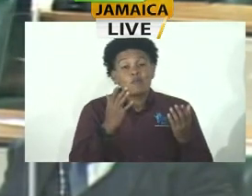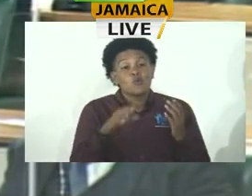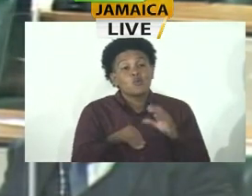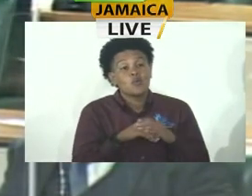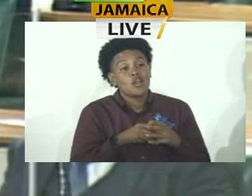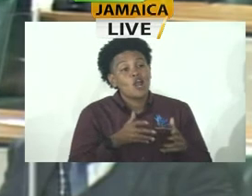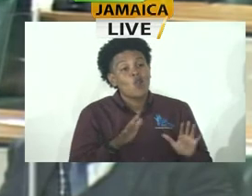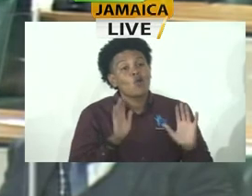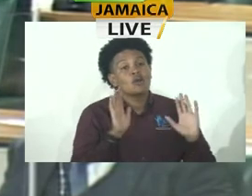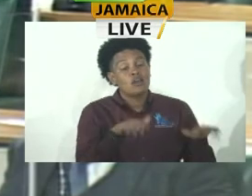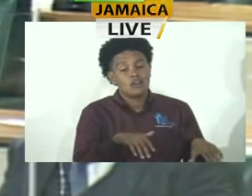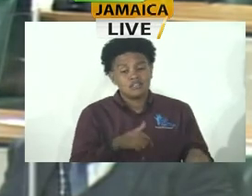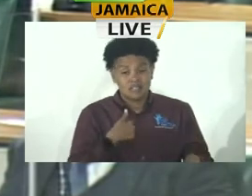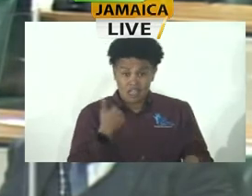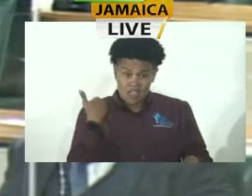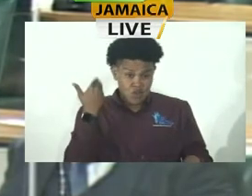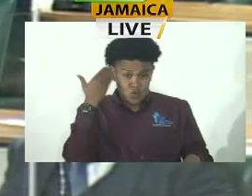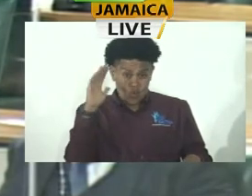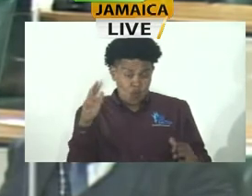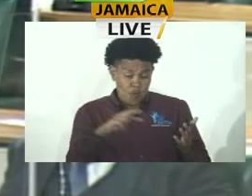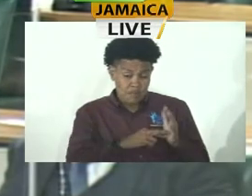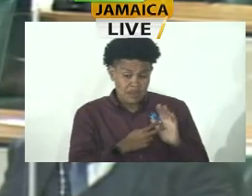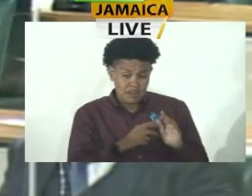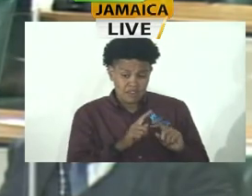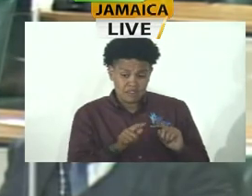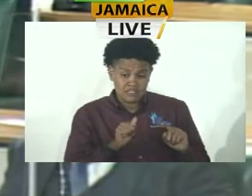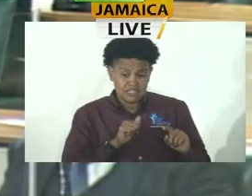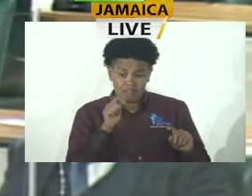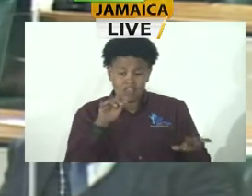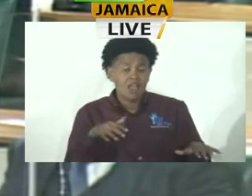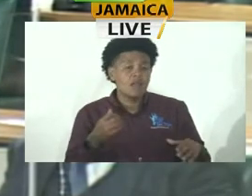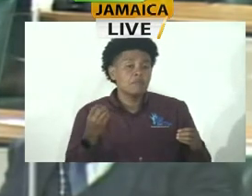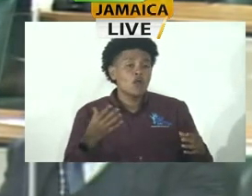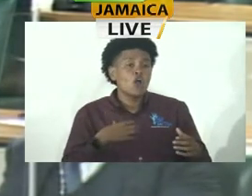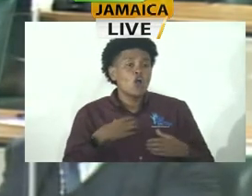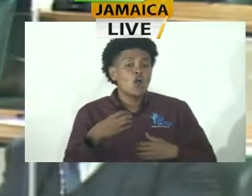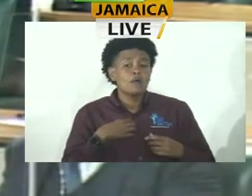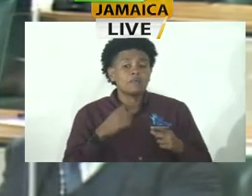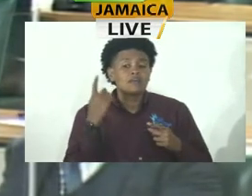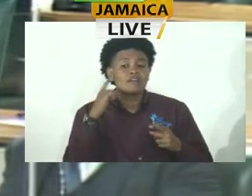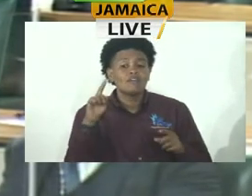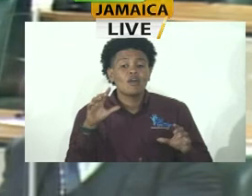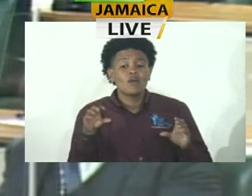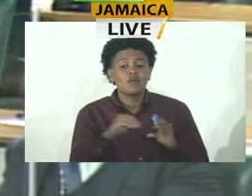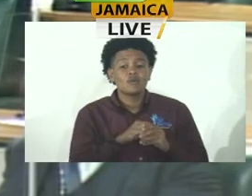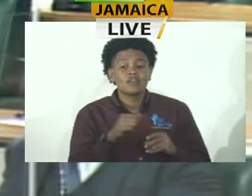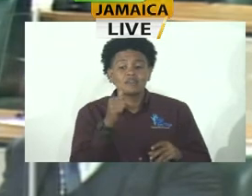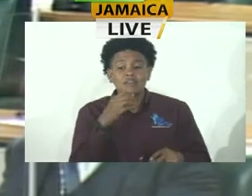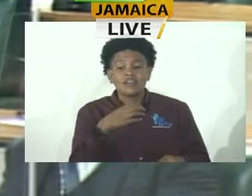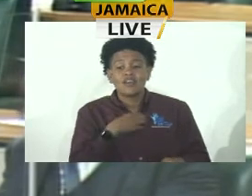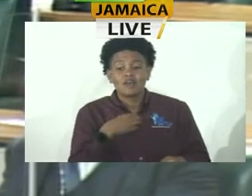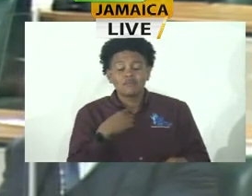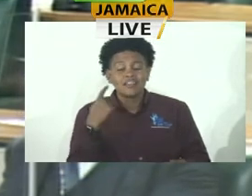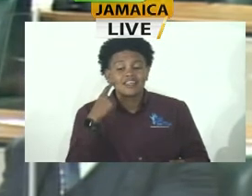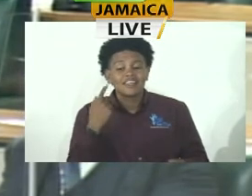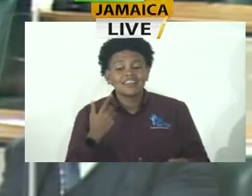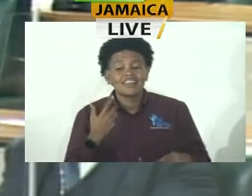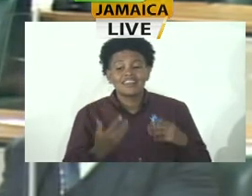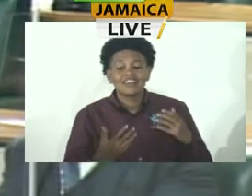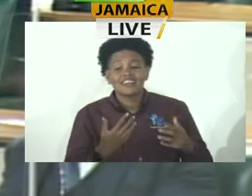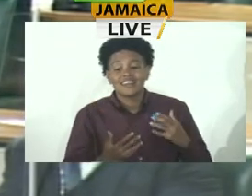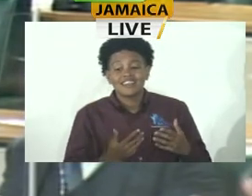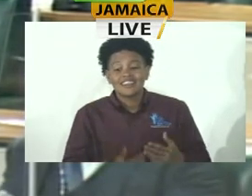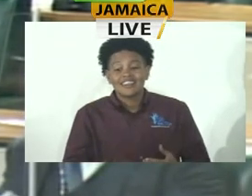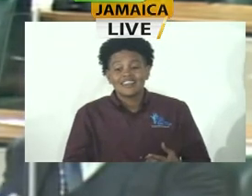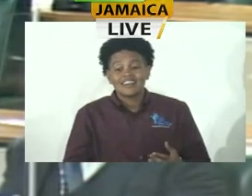know what it is but uh i am not getting so many complaints about the number for for weddings maybe there is a certain